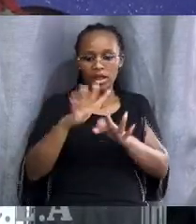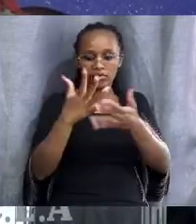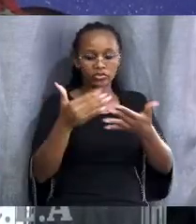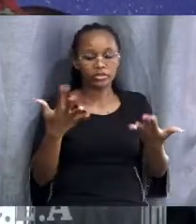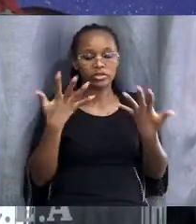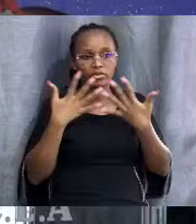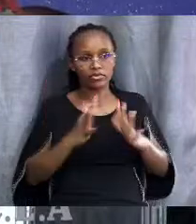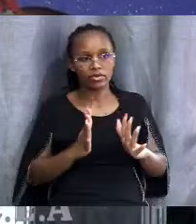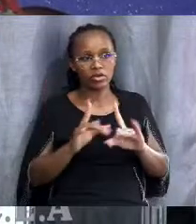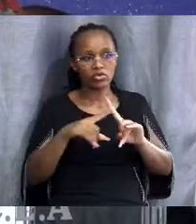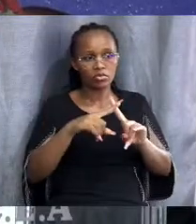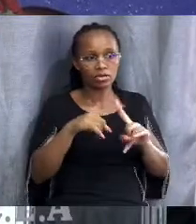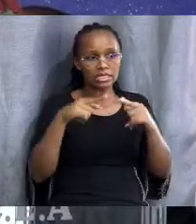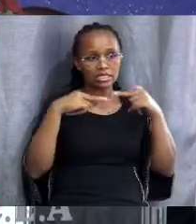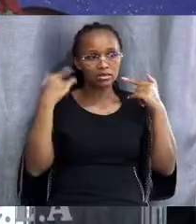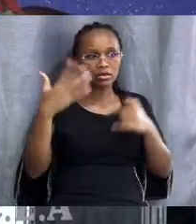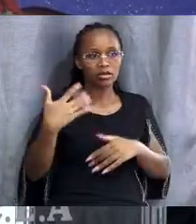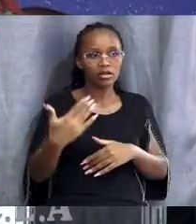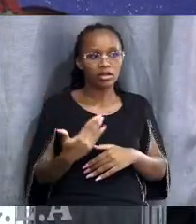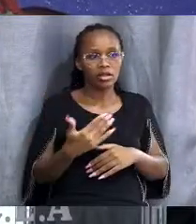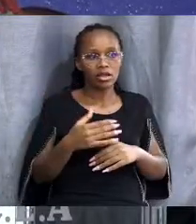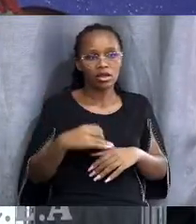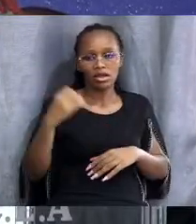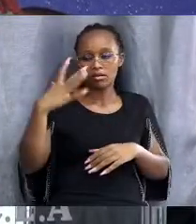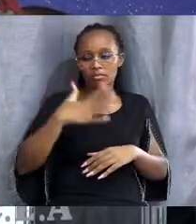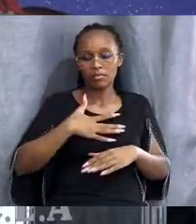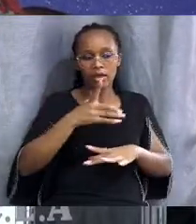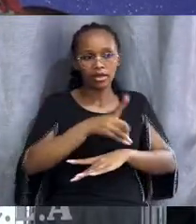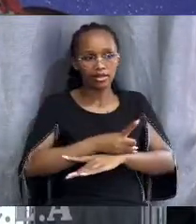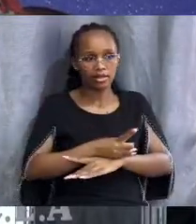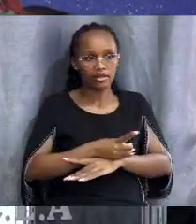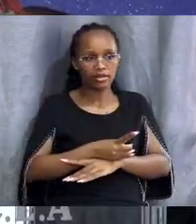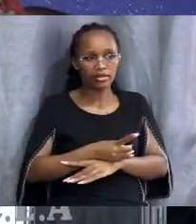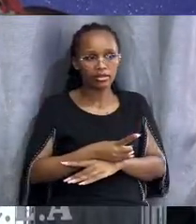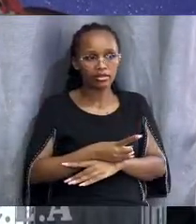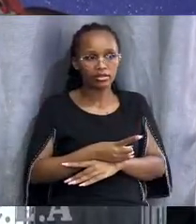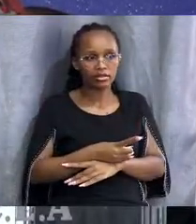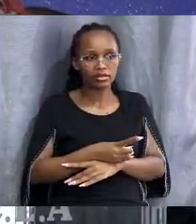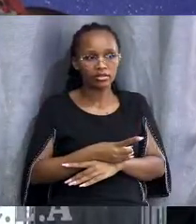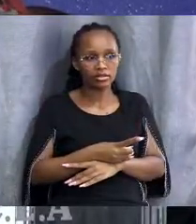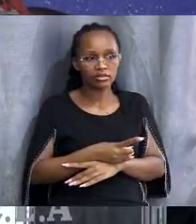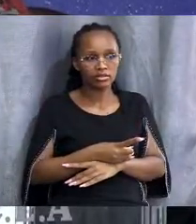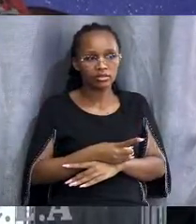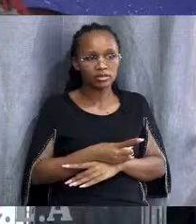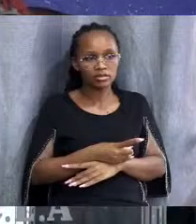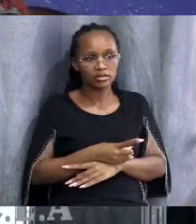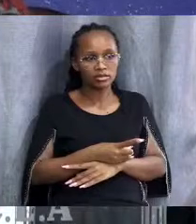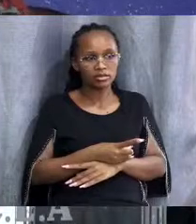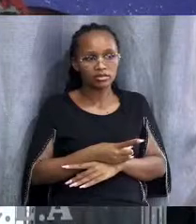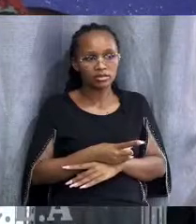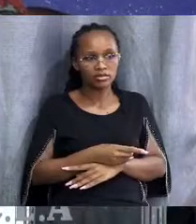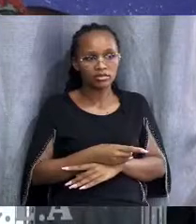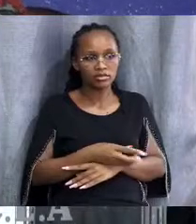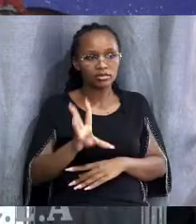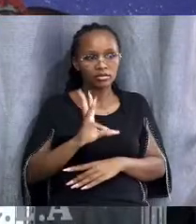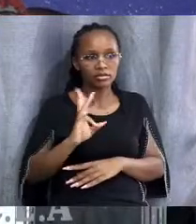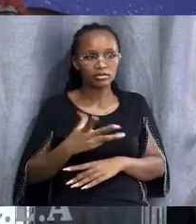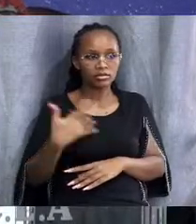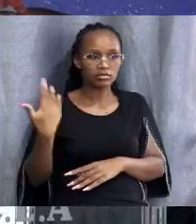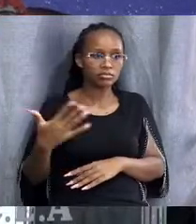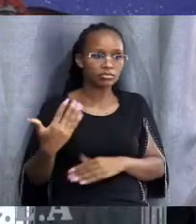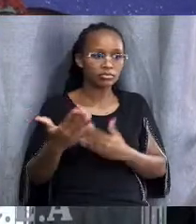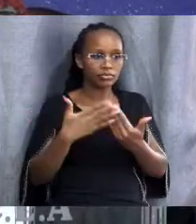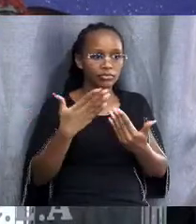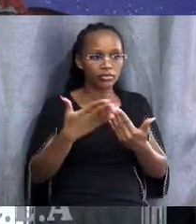everything. Your smile always brightened my day. Your every good night shall always be